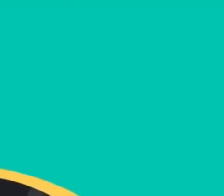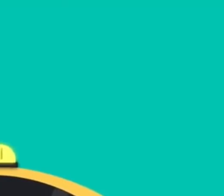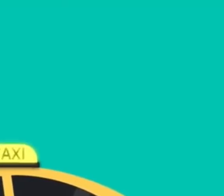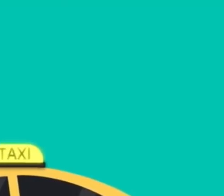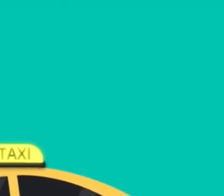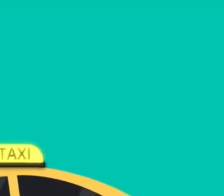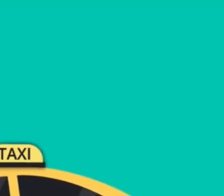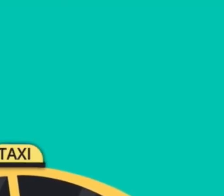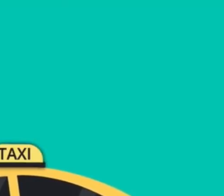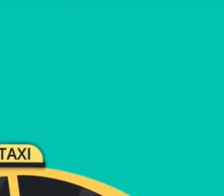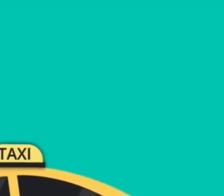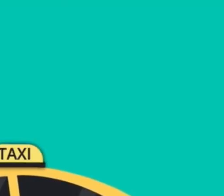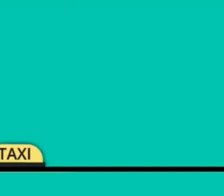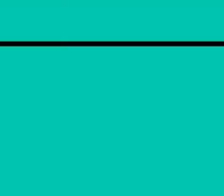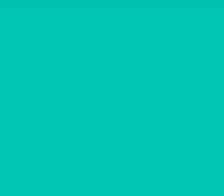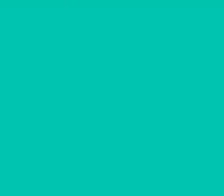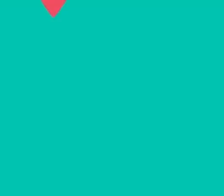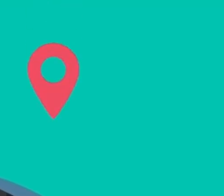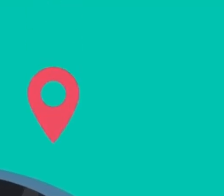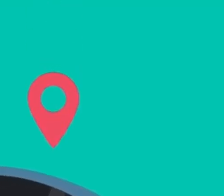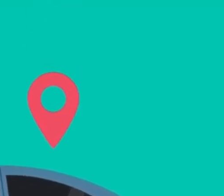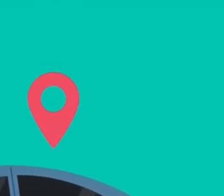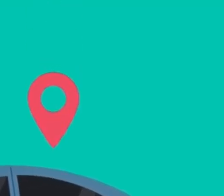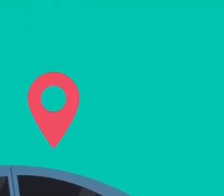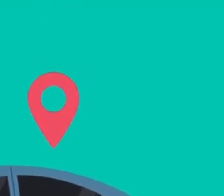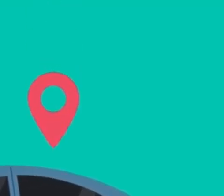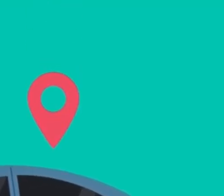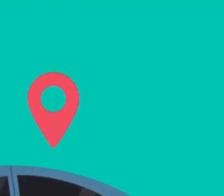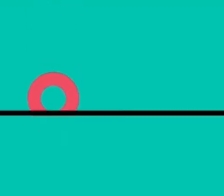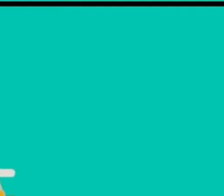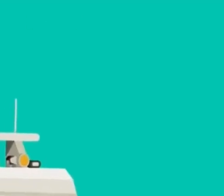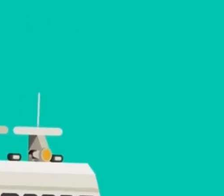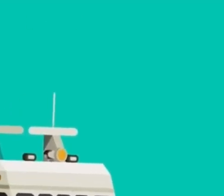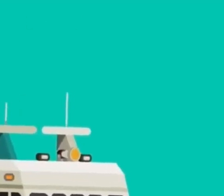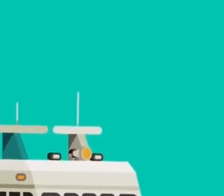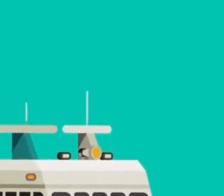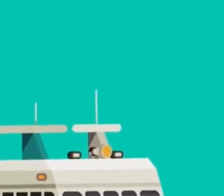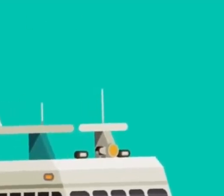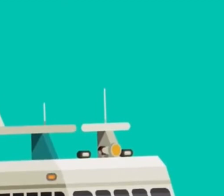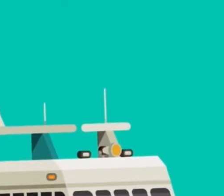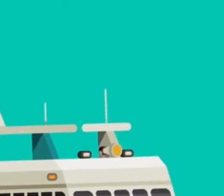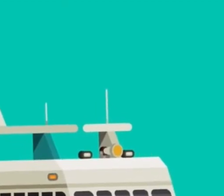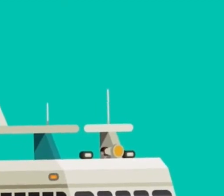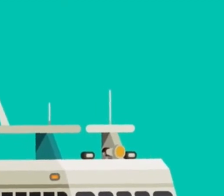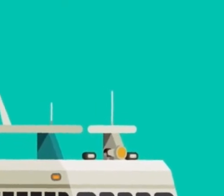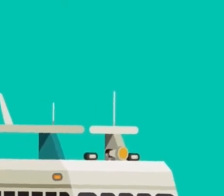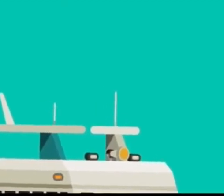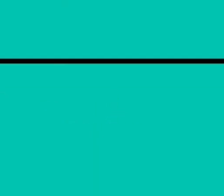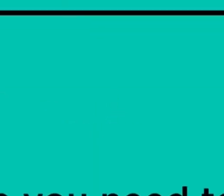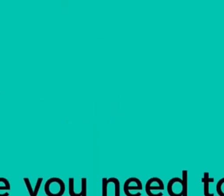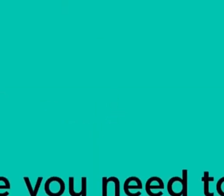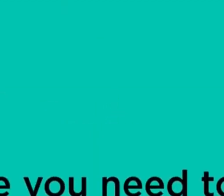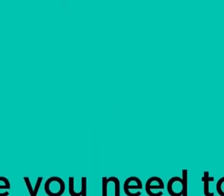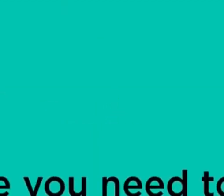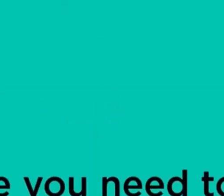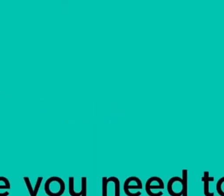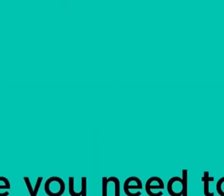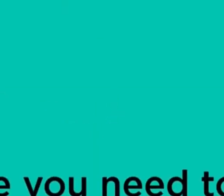in our community and residents in the community by virtue of where they're situated, have spoken about challenges